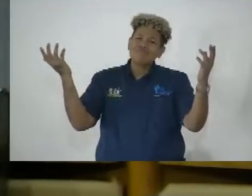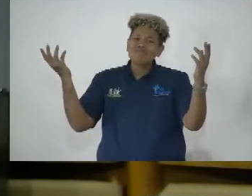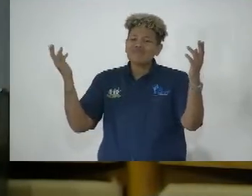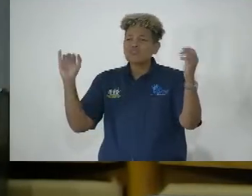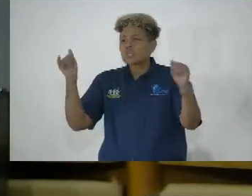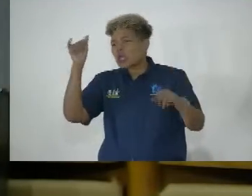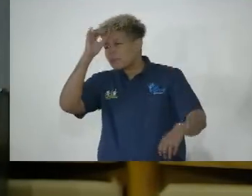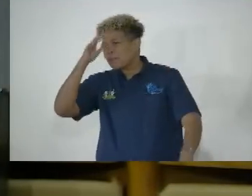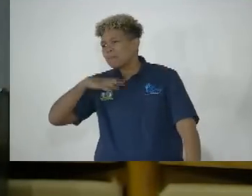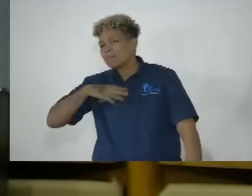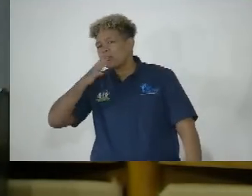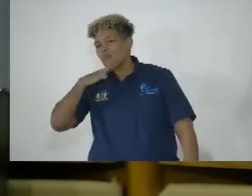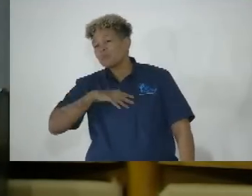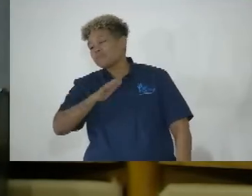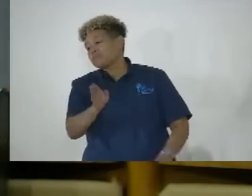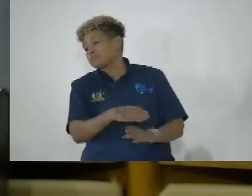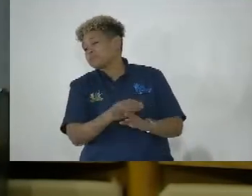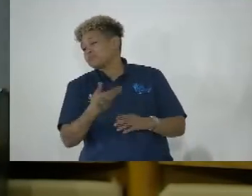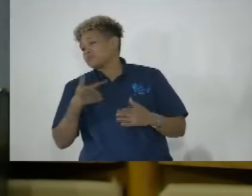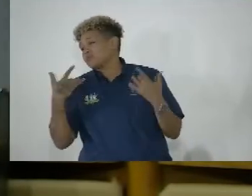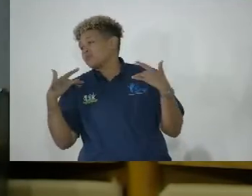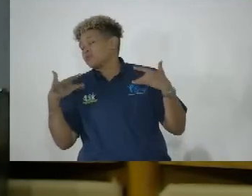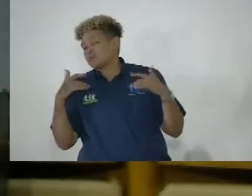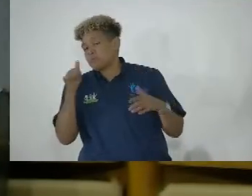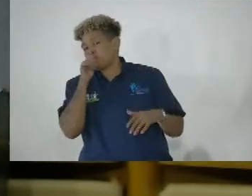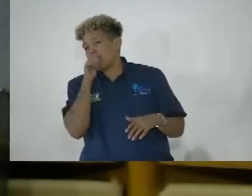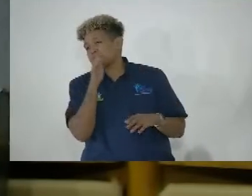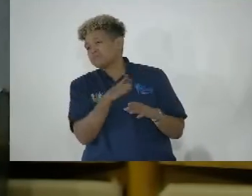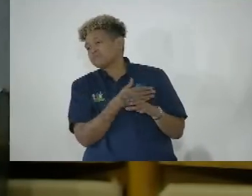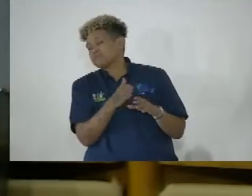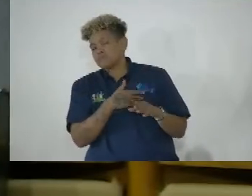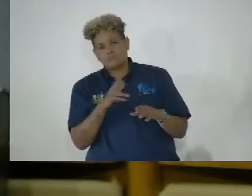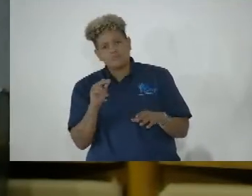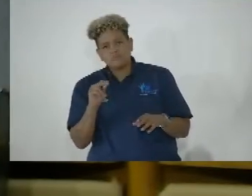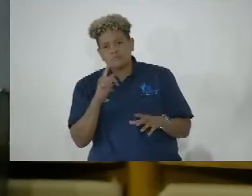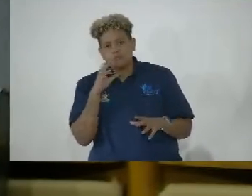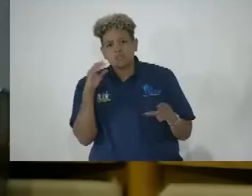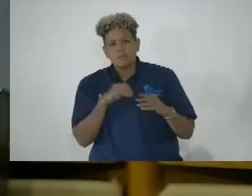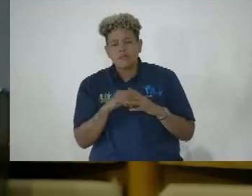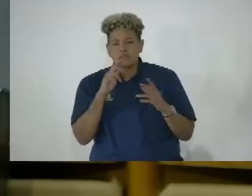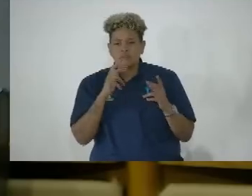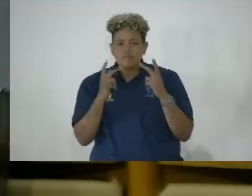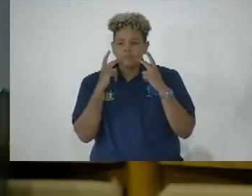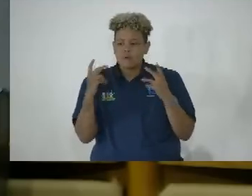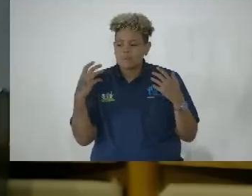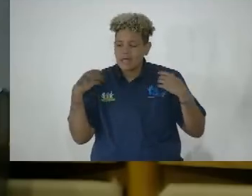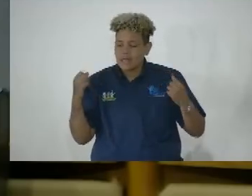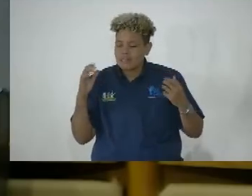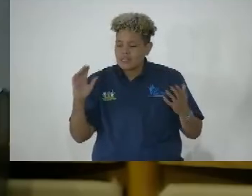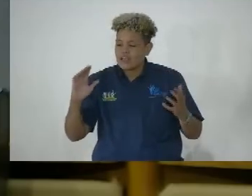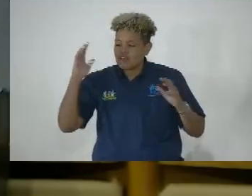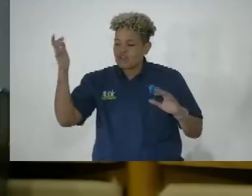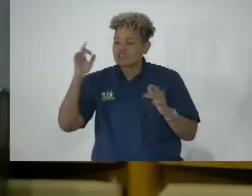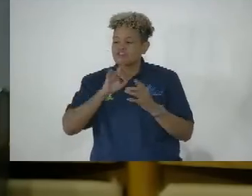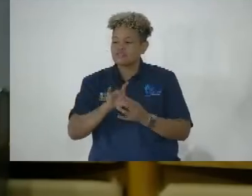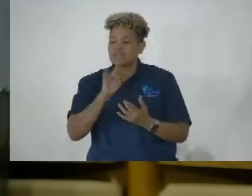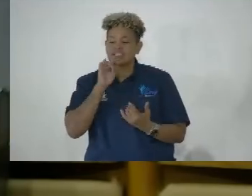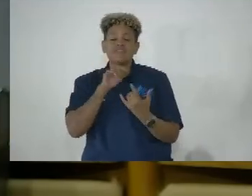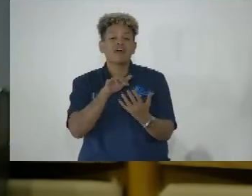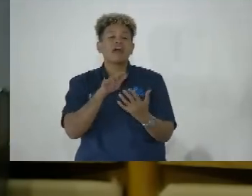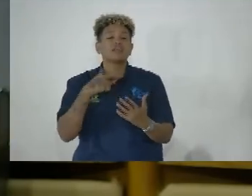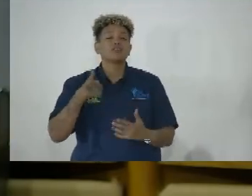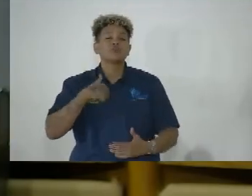and woman business, private business, that it is a part of the public health crisis in violence which we experience